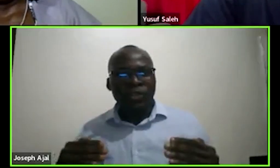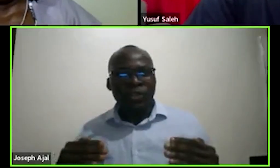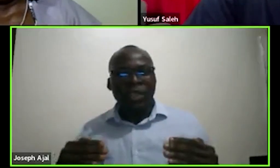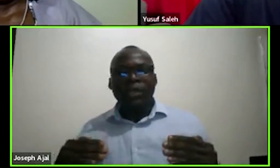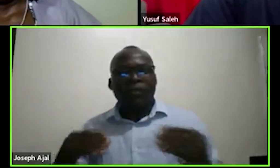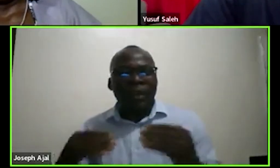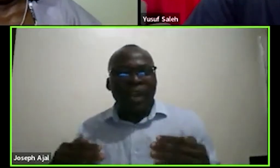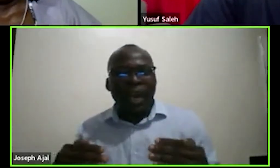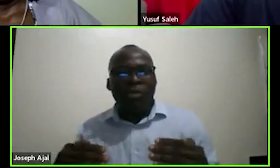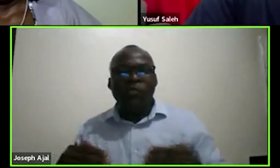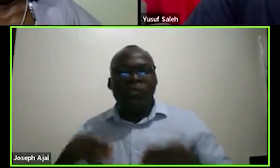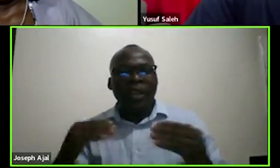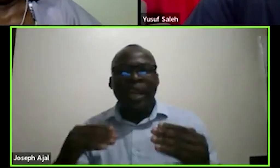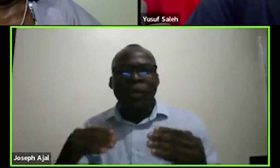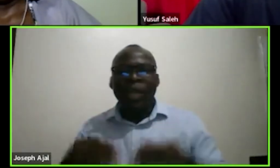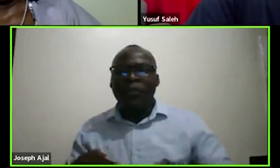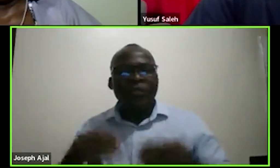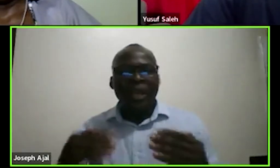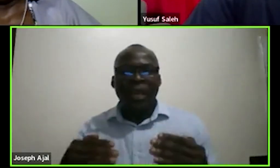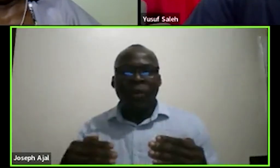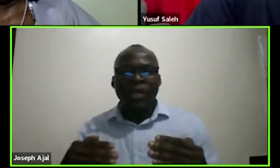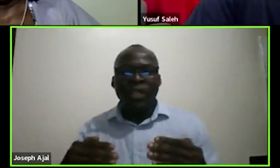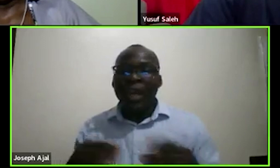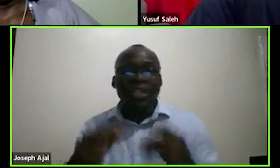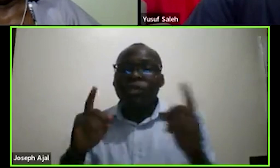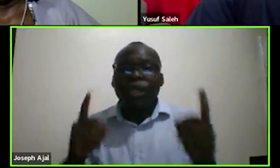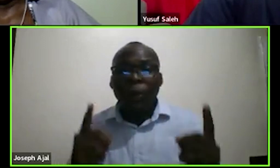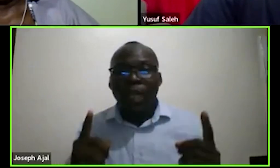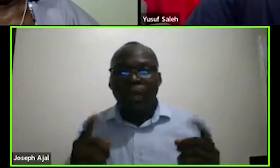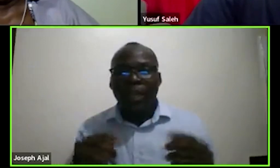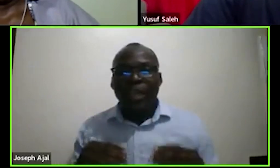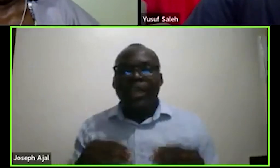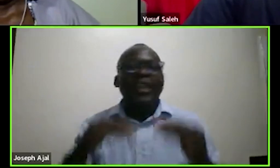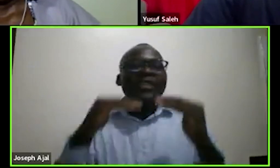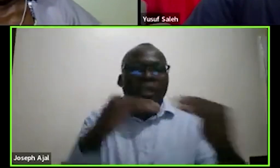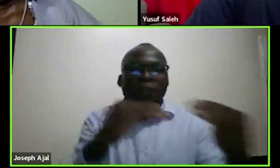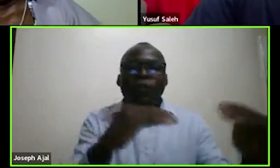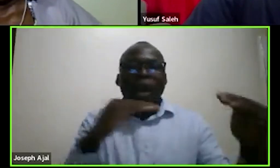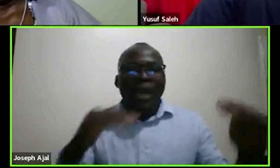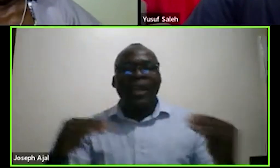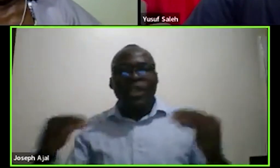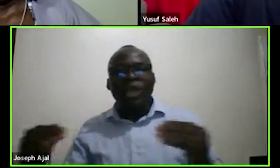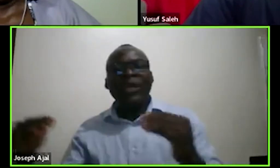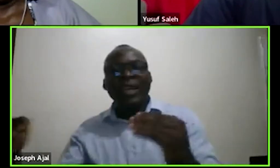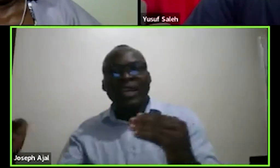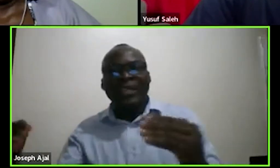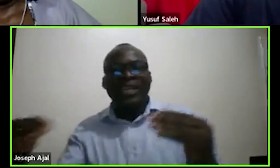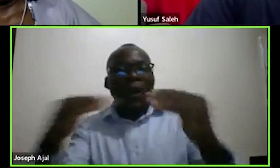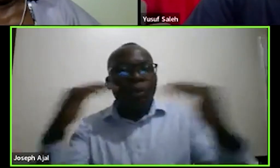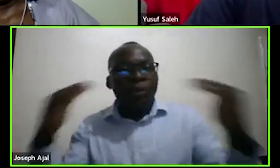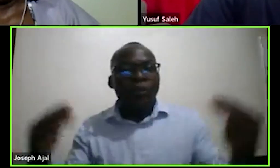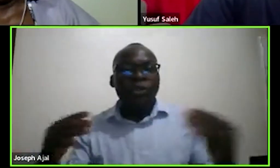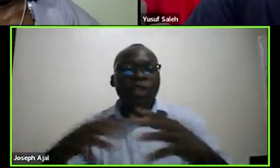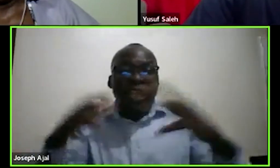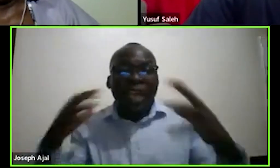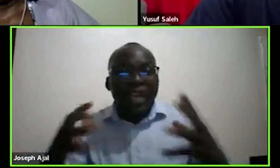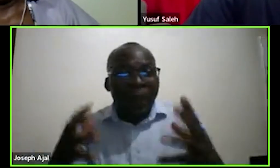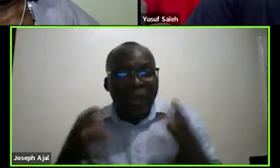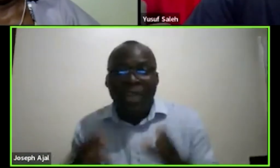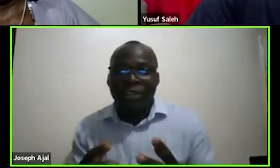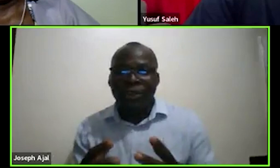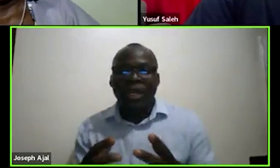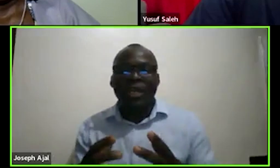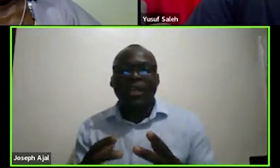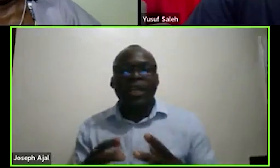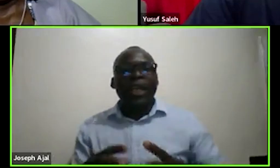in the industry. Very humble, very hardworking, very eloquent. And she's not the only one. There are several other HR leaders in our profession here in